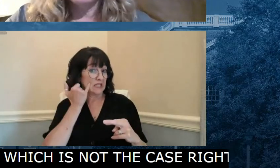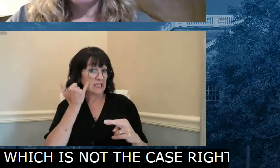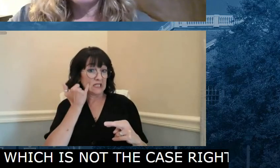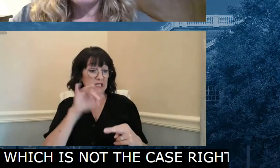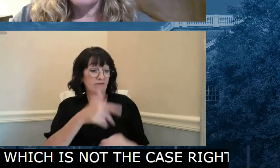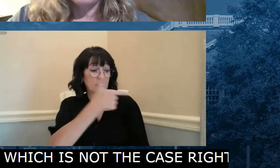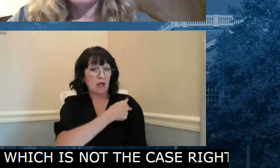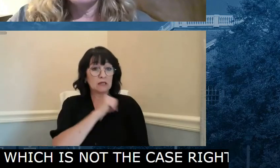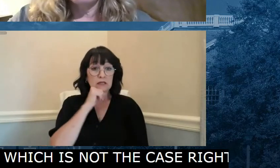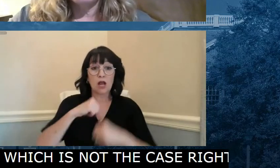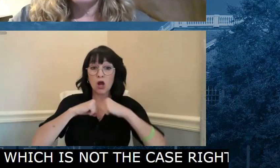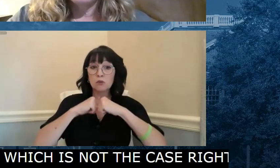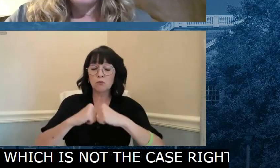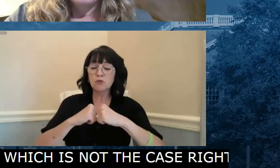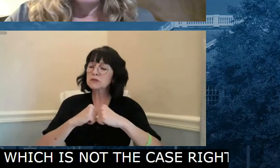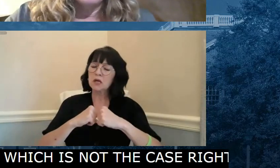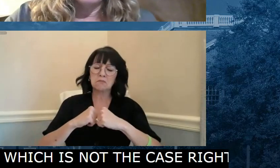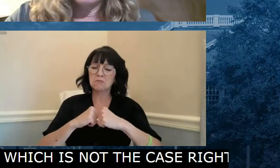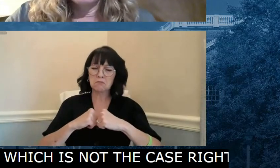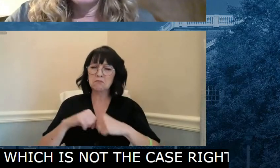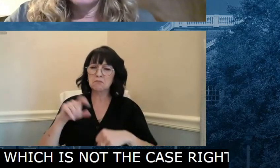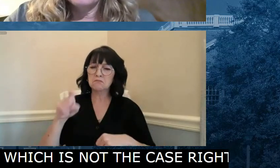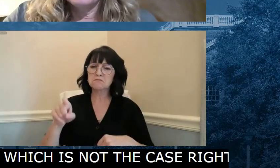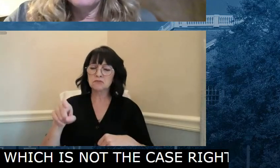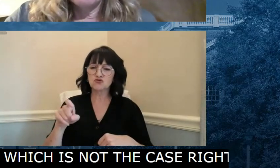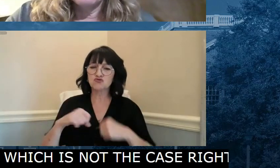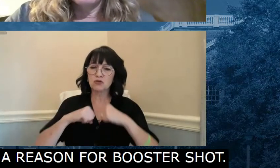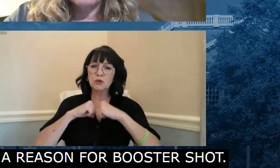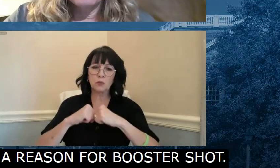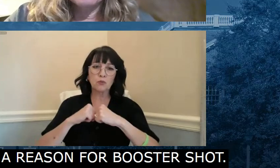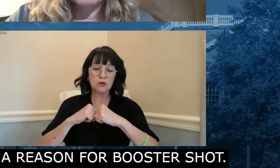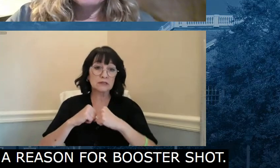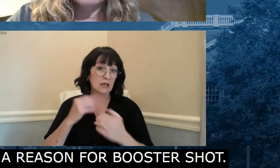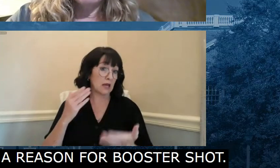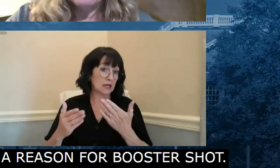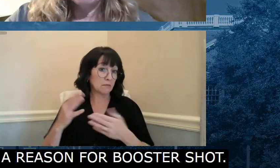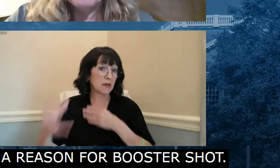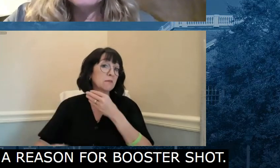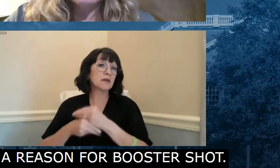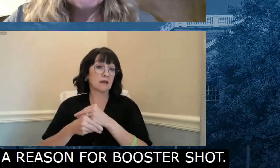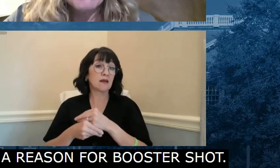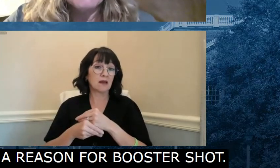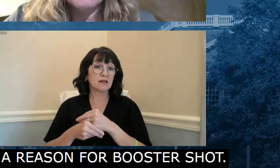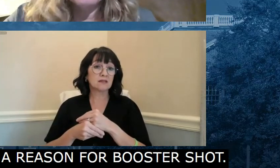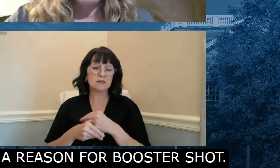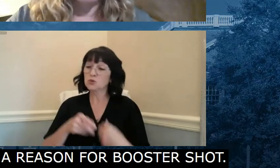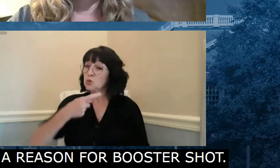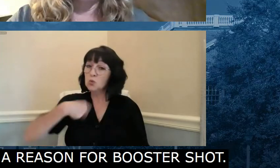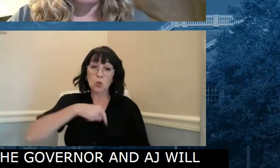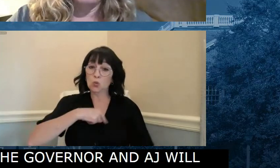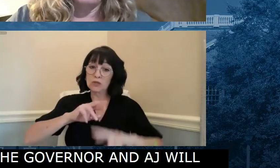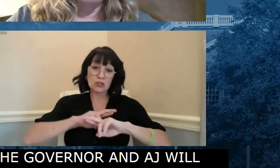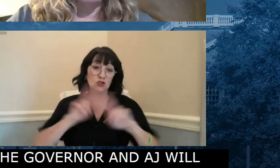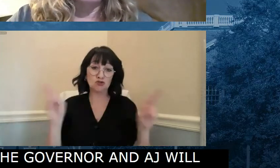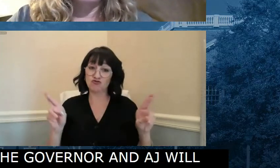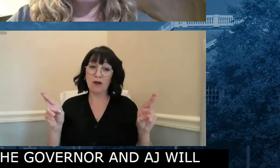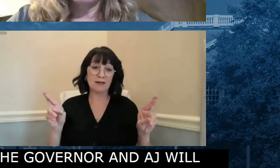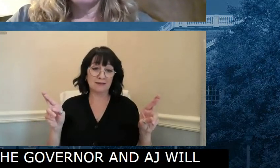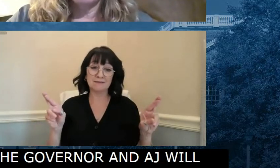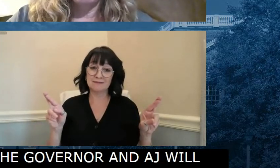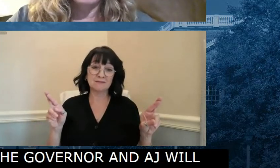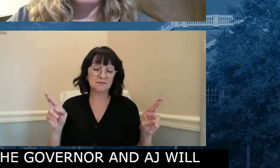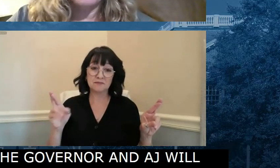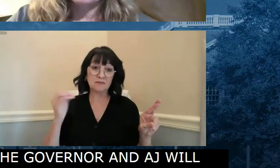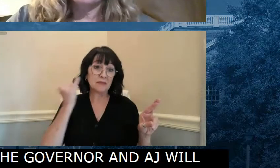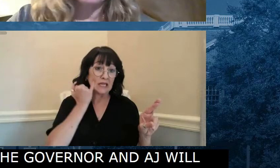add, and I know that the governor and AJ will strongly agree, we are poised and ready to do